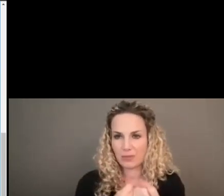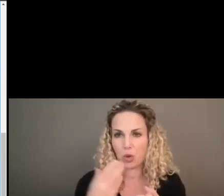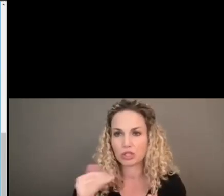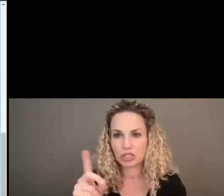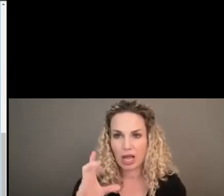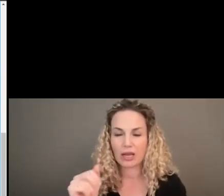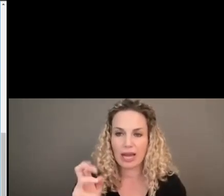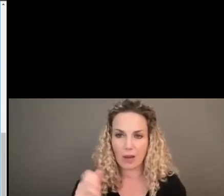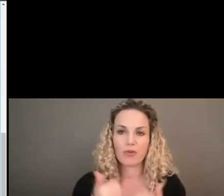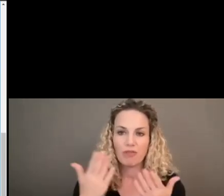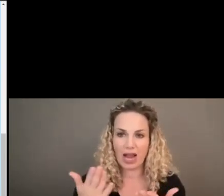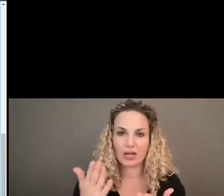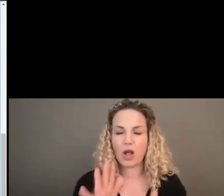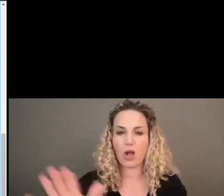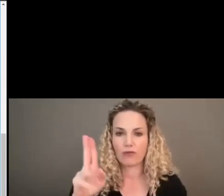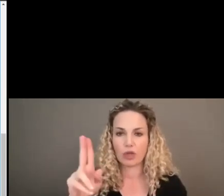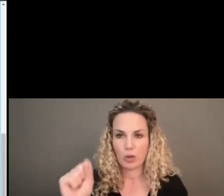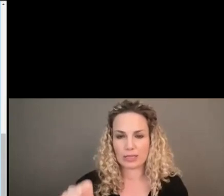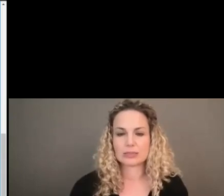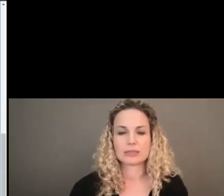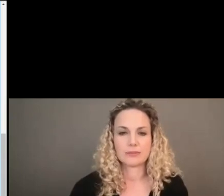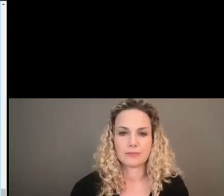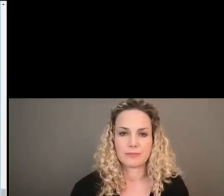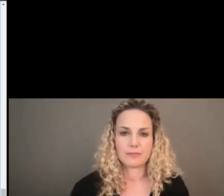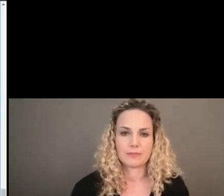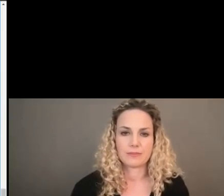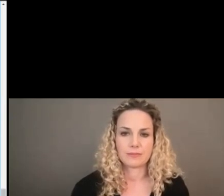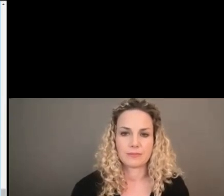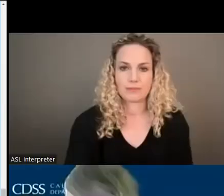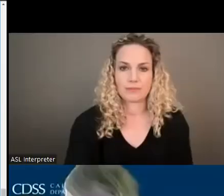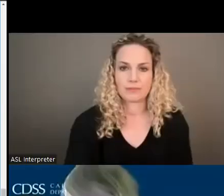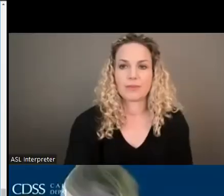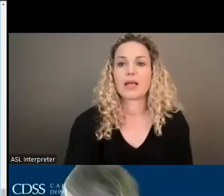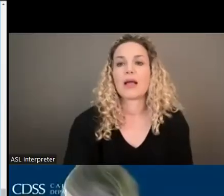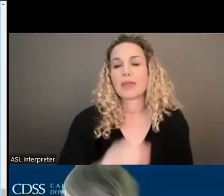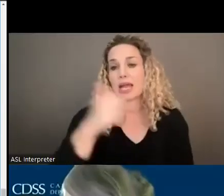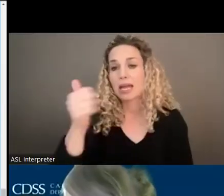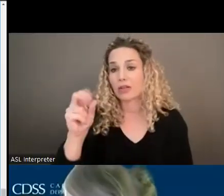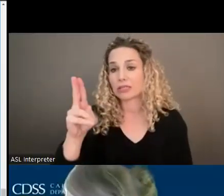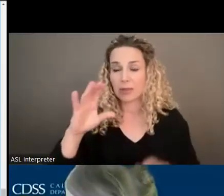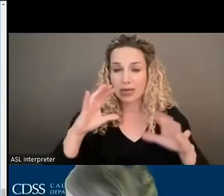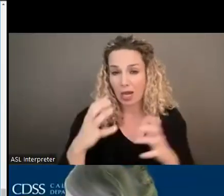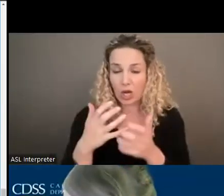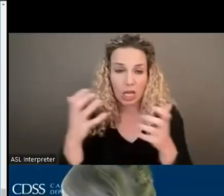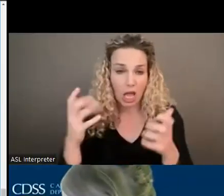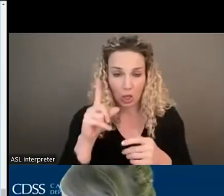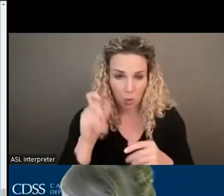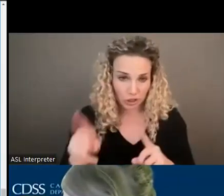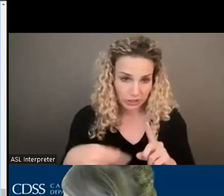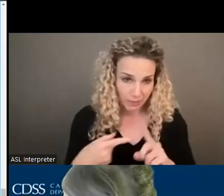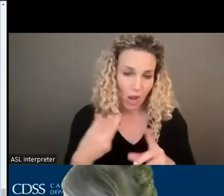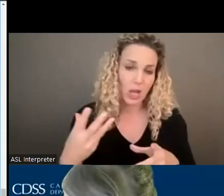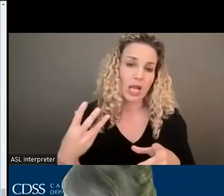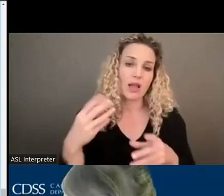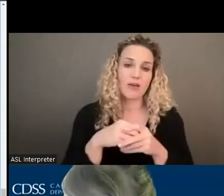providers throughout the United States. And then another subcategory that we're getting a lot of questions about involves